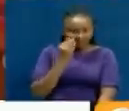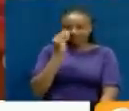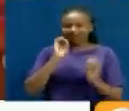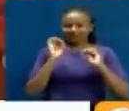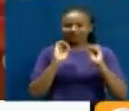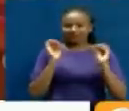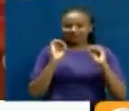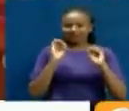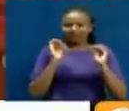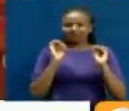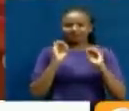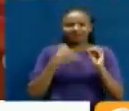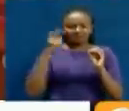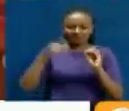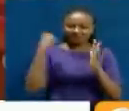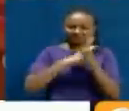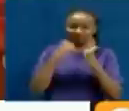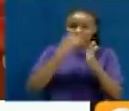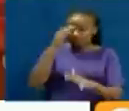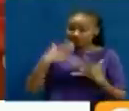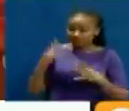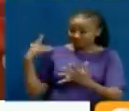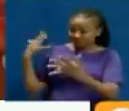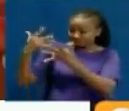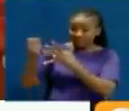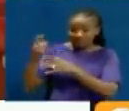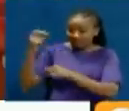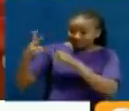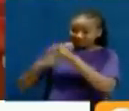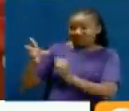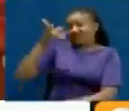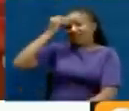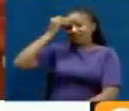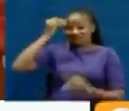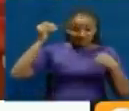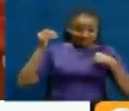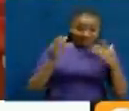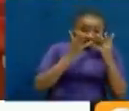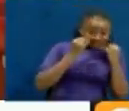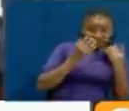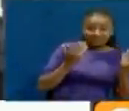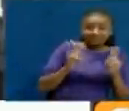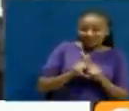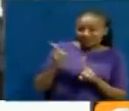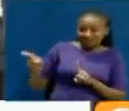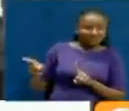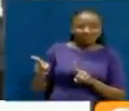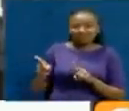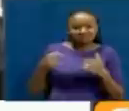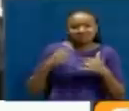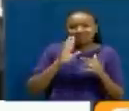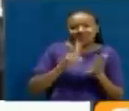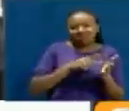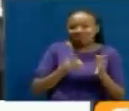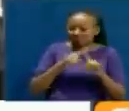then it came to my mind, some people have read for 7 months, you didn't read. Do you think you'll get the same grade if you sleep also? He is part